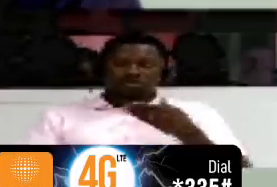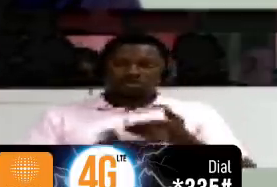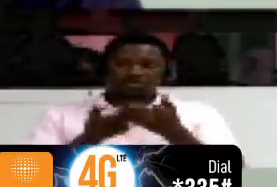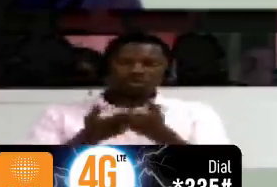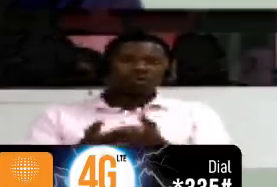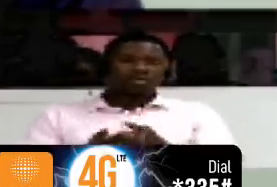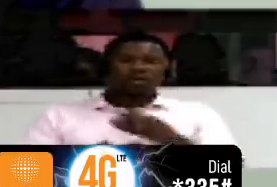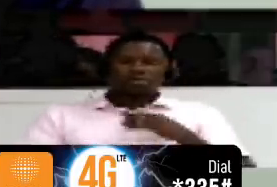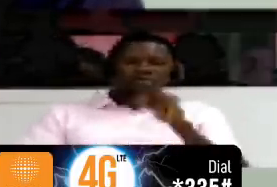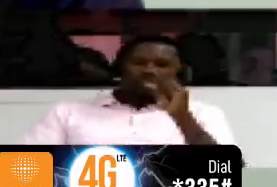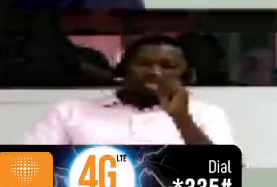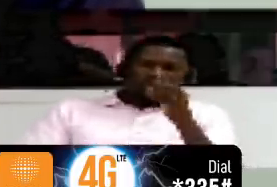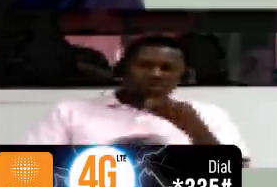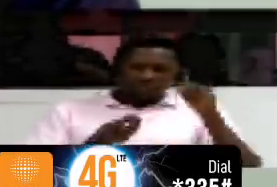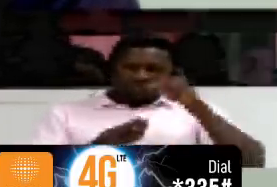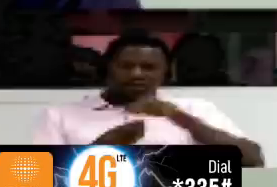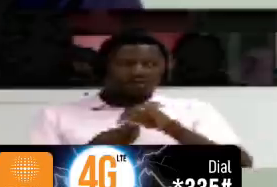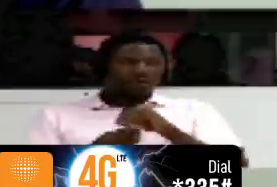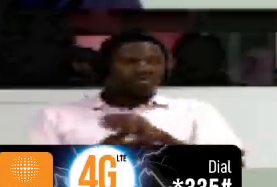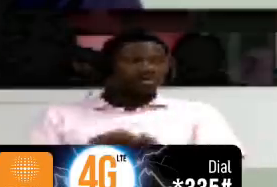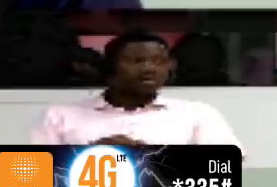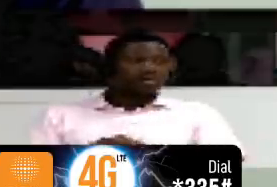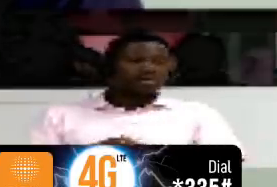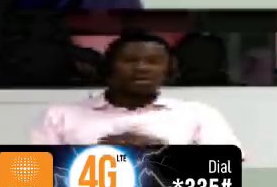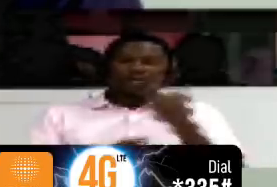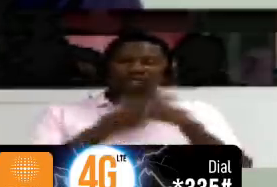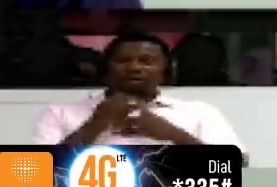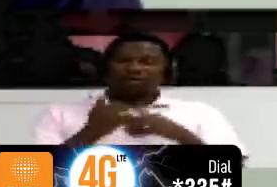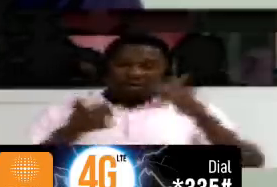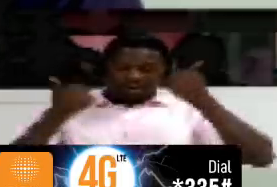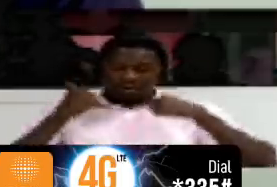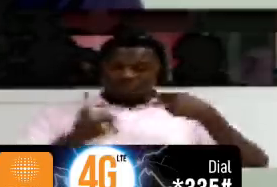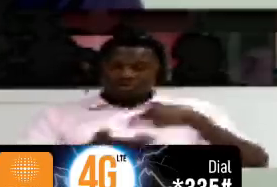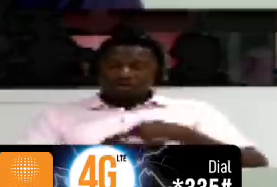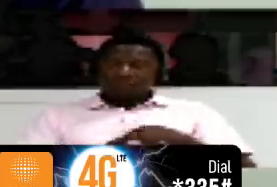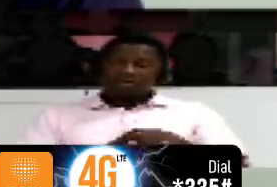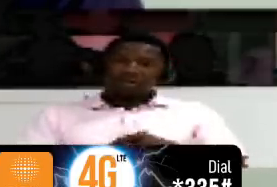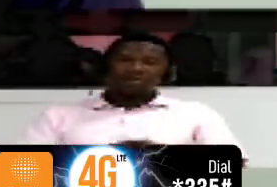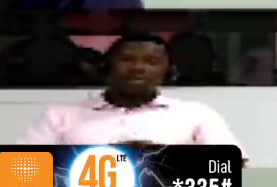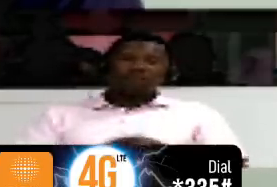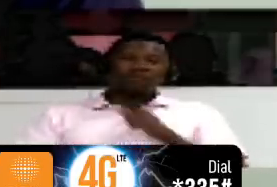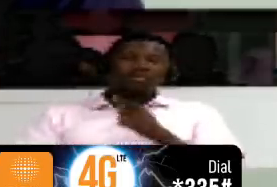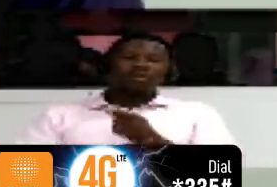anecdote. It never occurred to me that